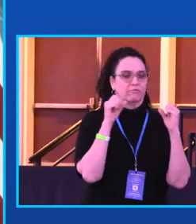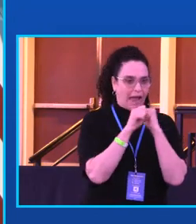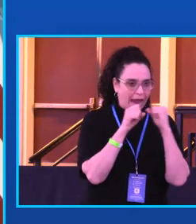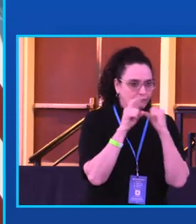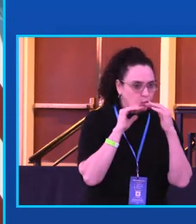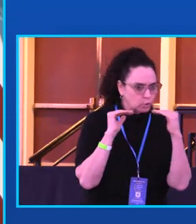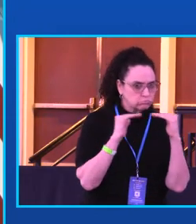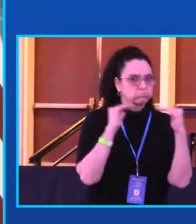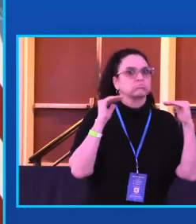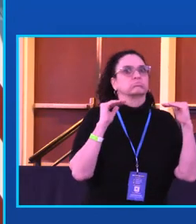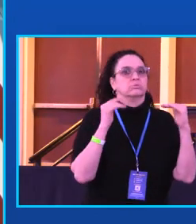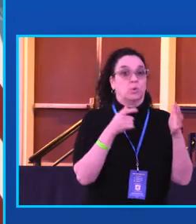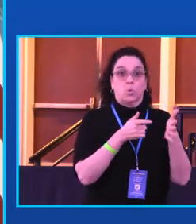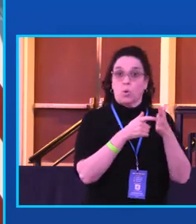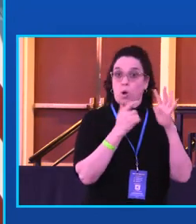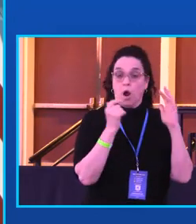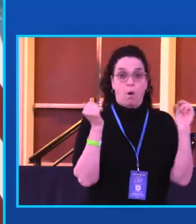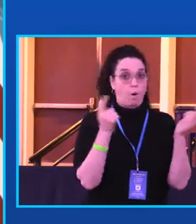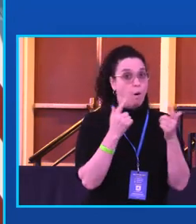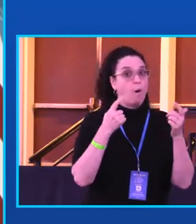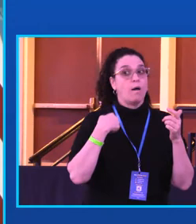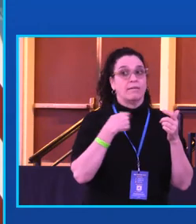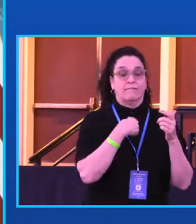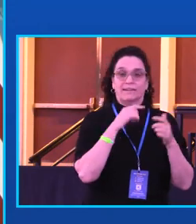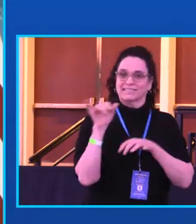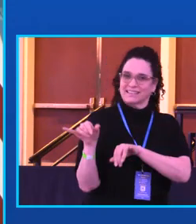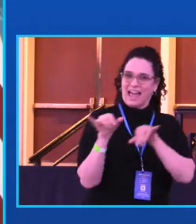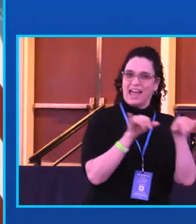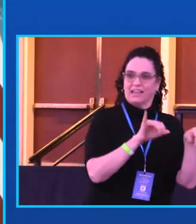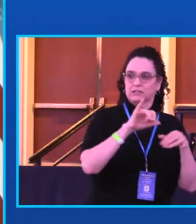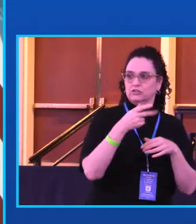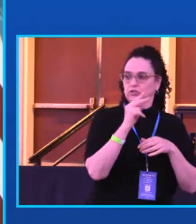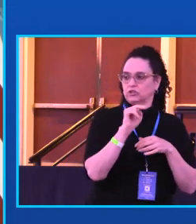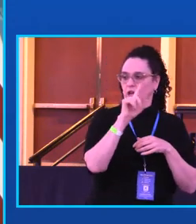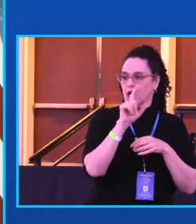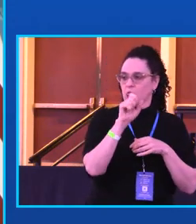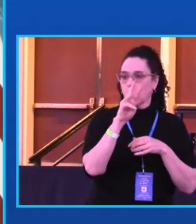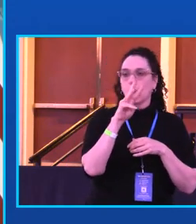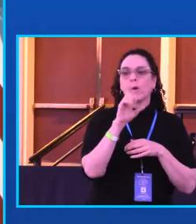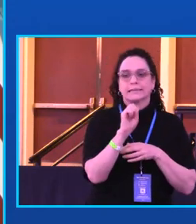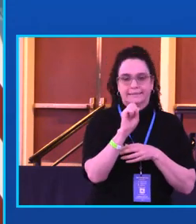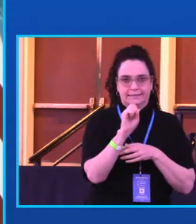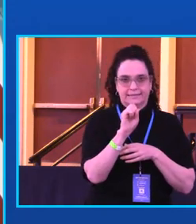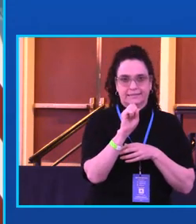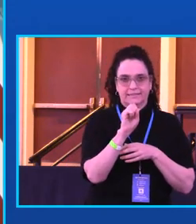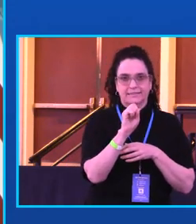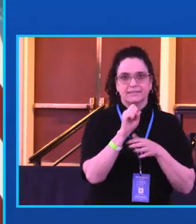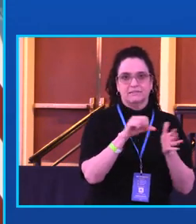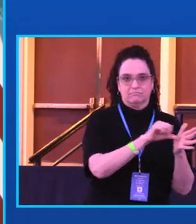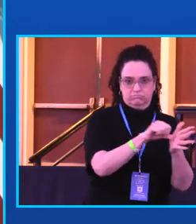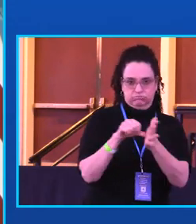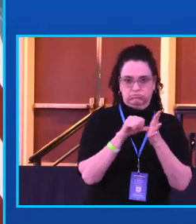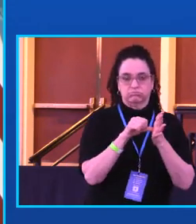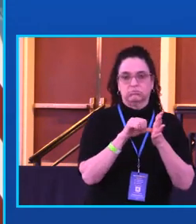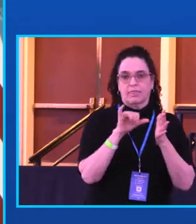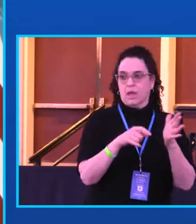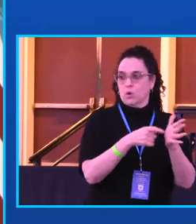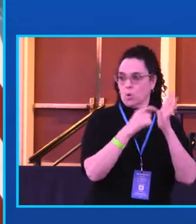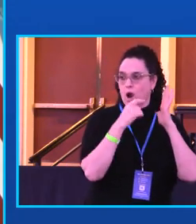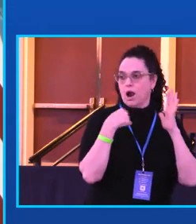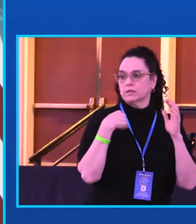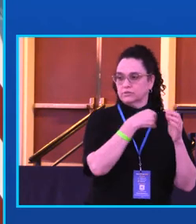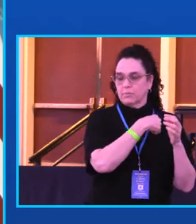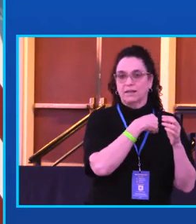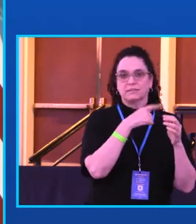requires of all of us, like John Lewis modeled, it requires from all of us a